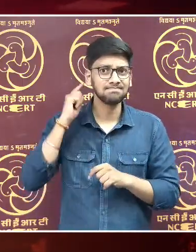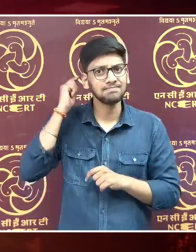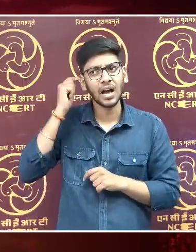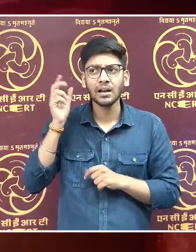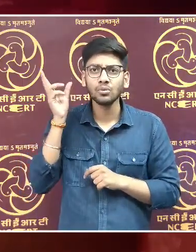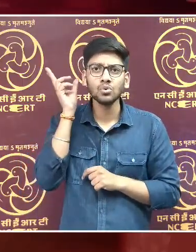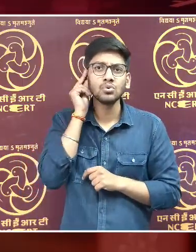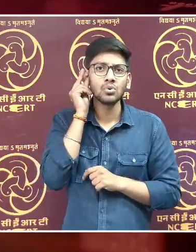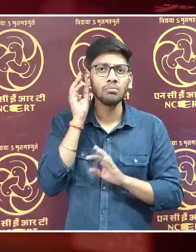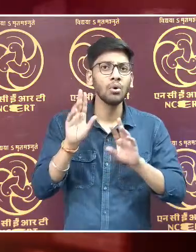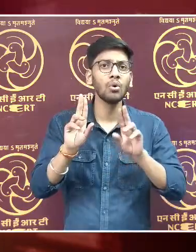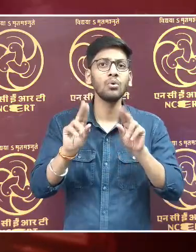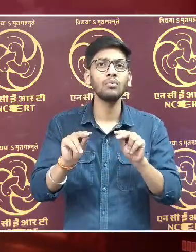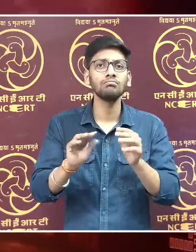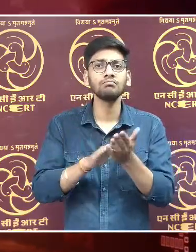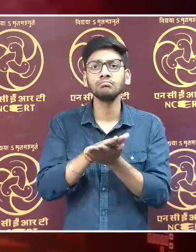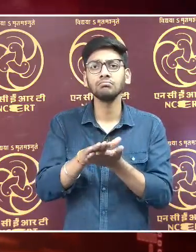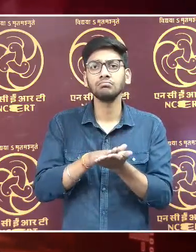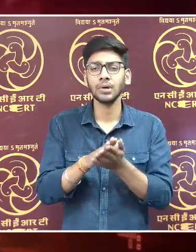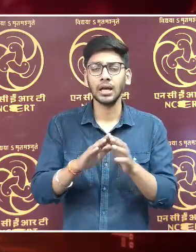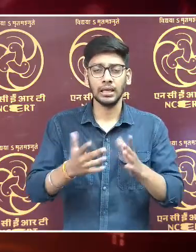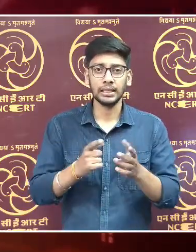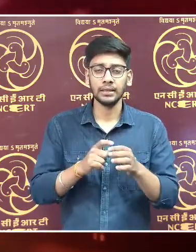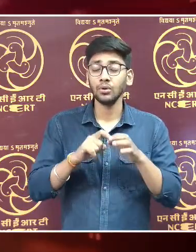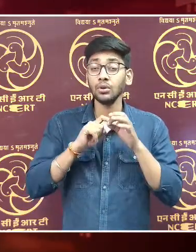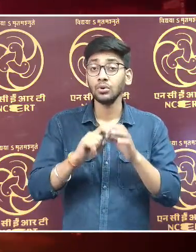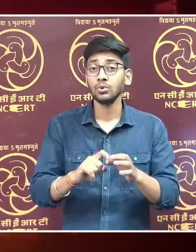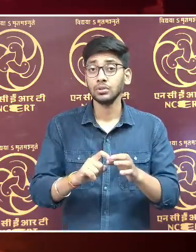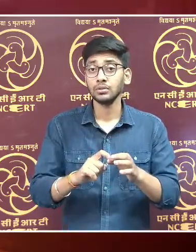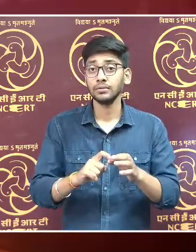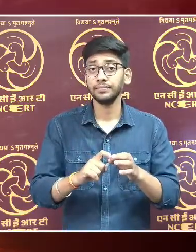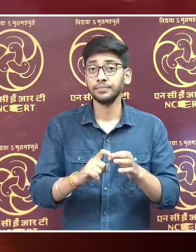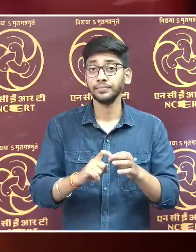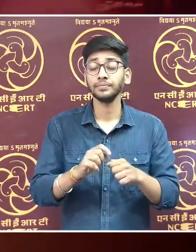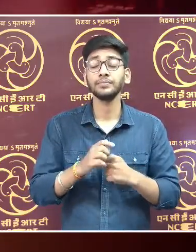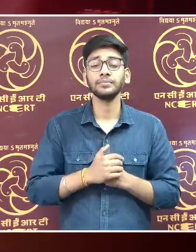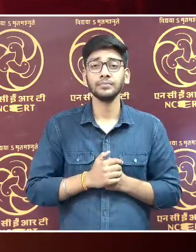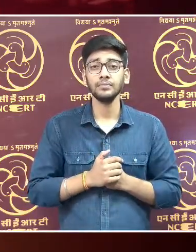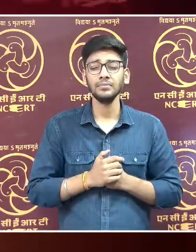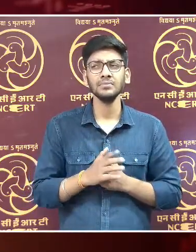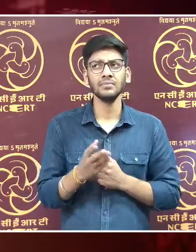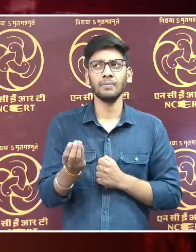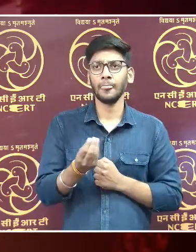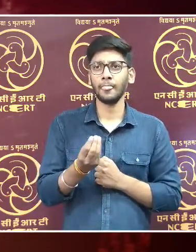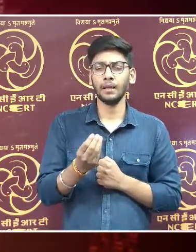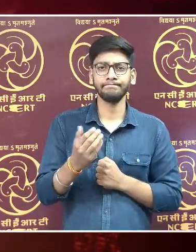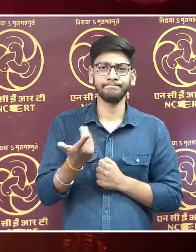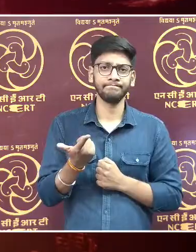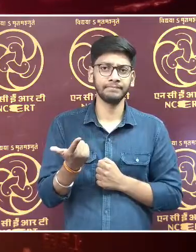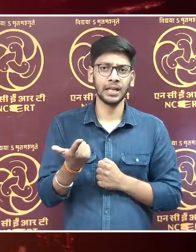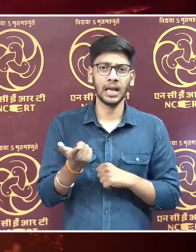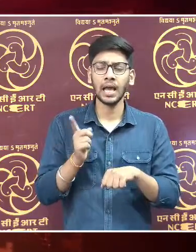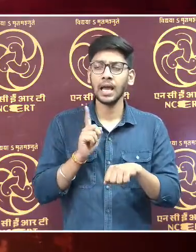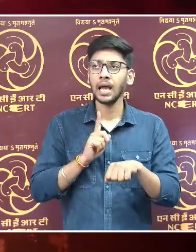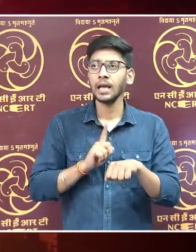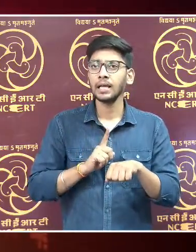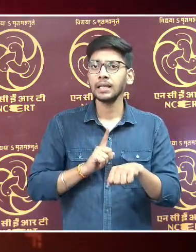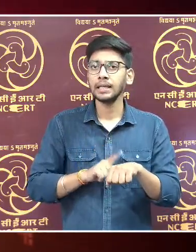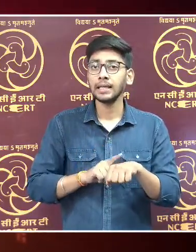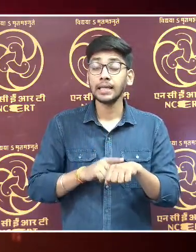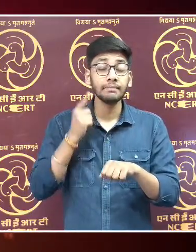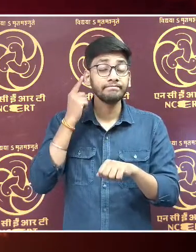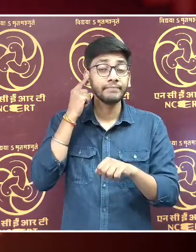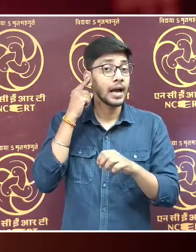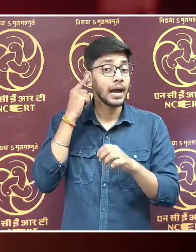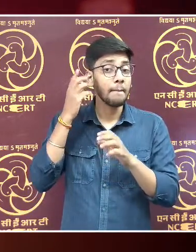anything. Yes, ma'am. That is why I brought up this thing, because most of the time it is a hidden disability. Yes.